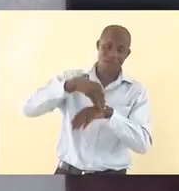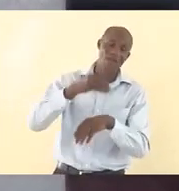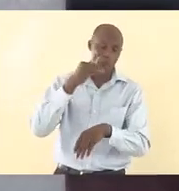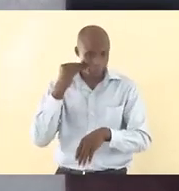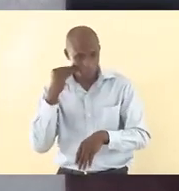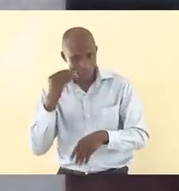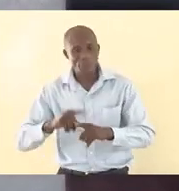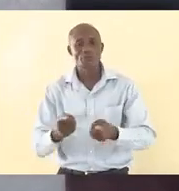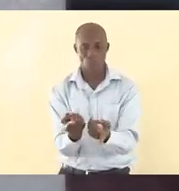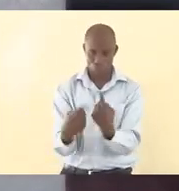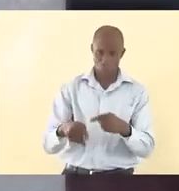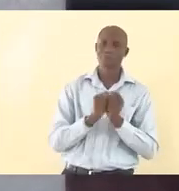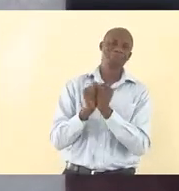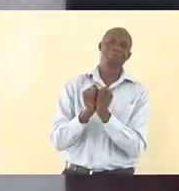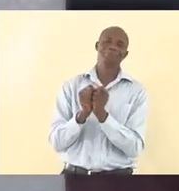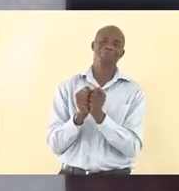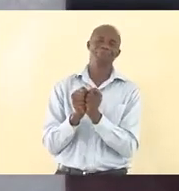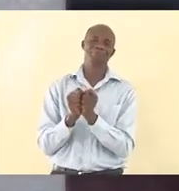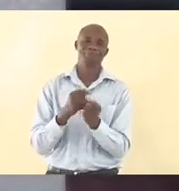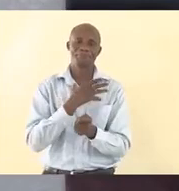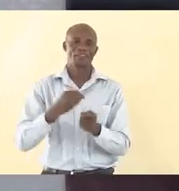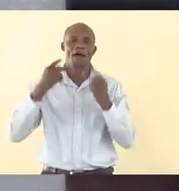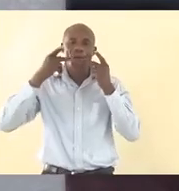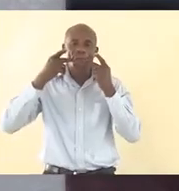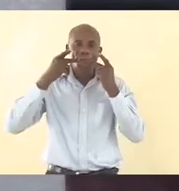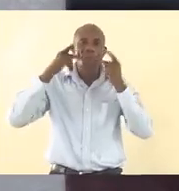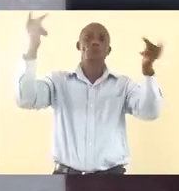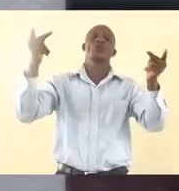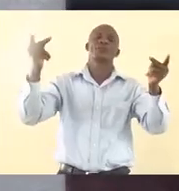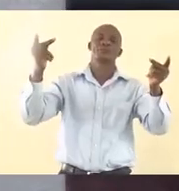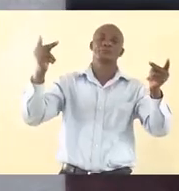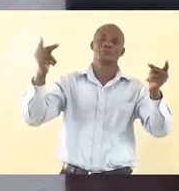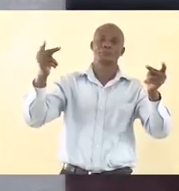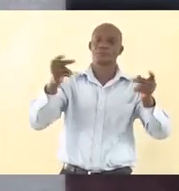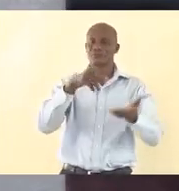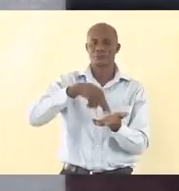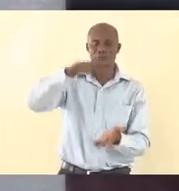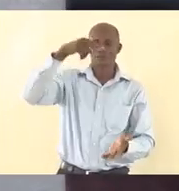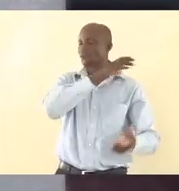together and proclaiming Christ risen together, witnessing him